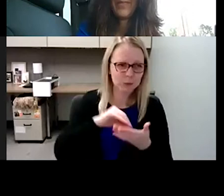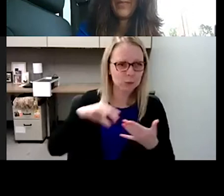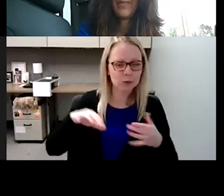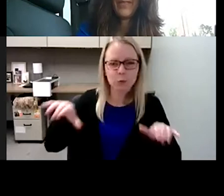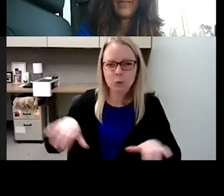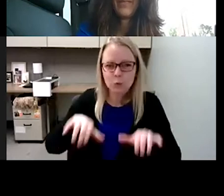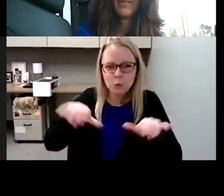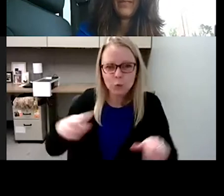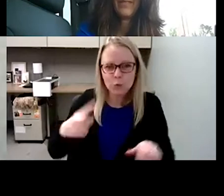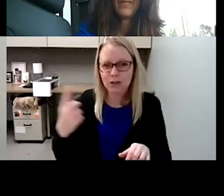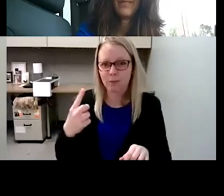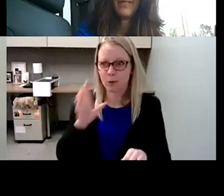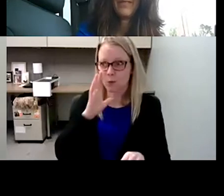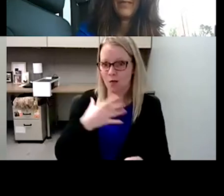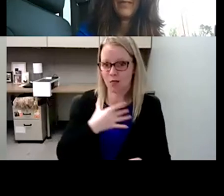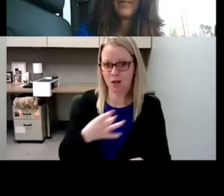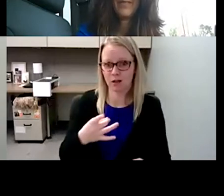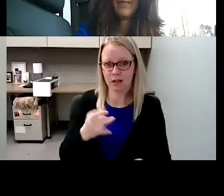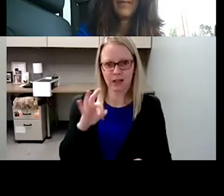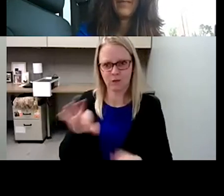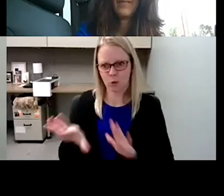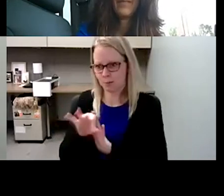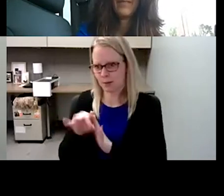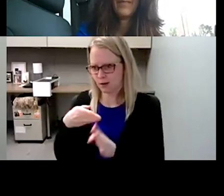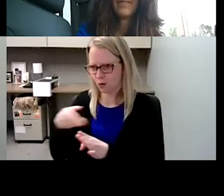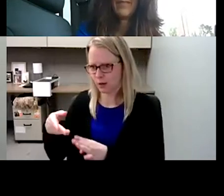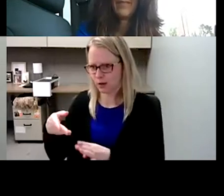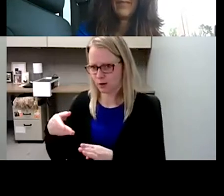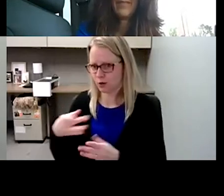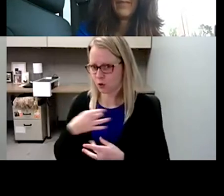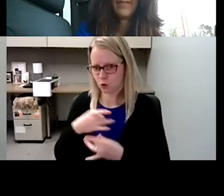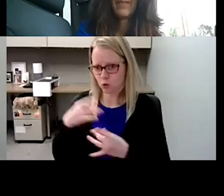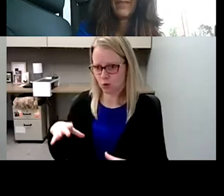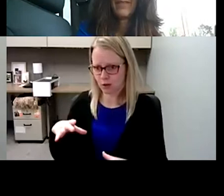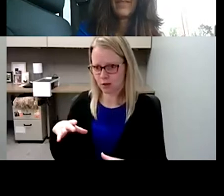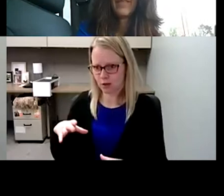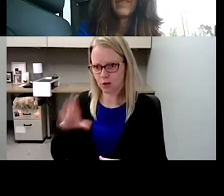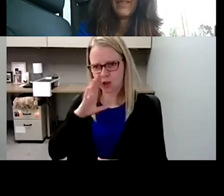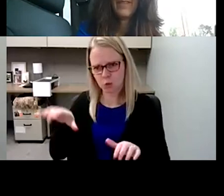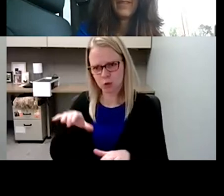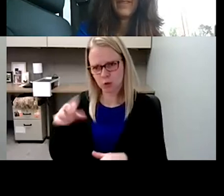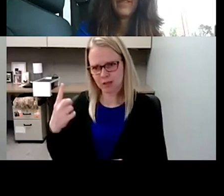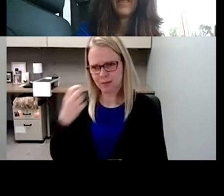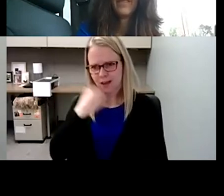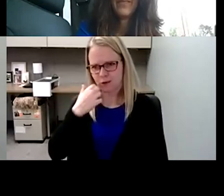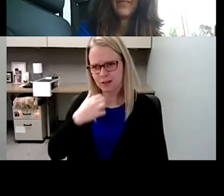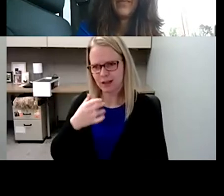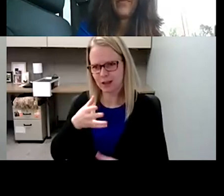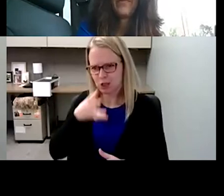something all day that you don't like, you're going to hate your life. So you've got to pursue a career that you're going to enjoy. So that's wonderful advice.